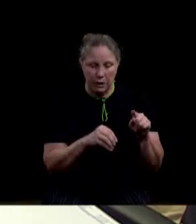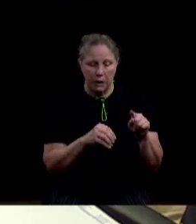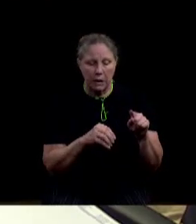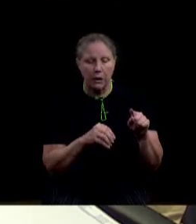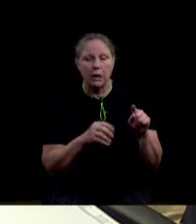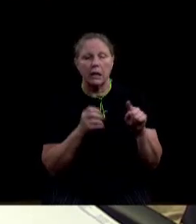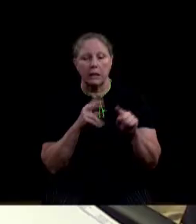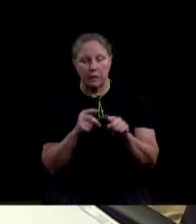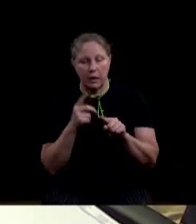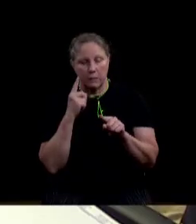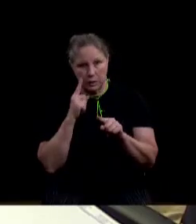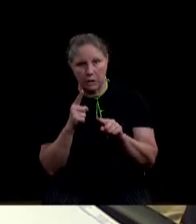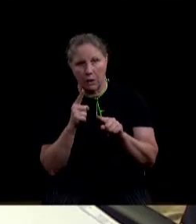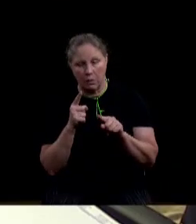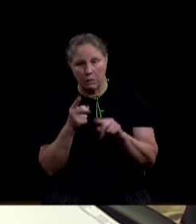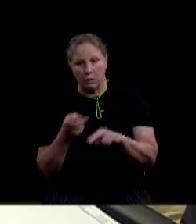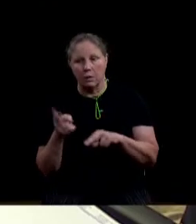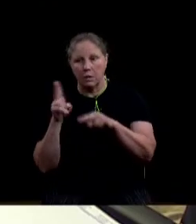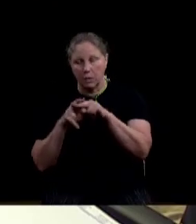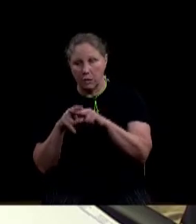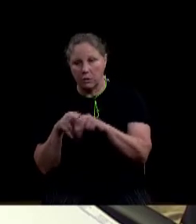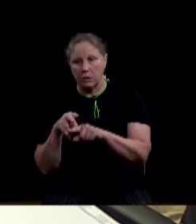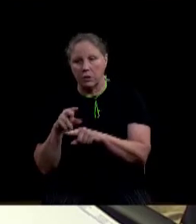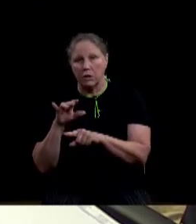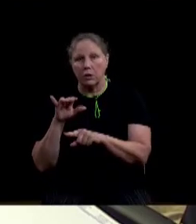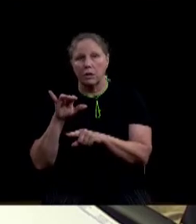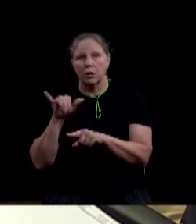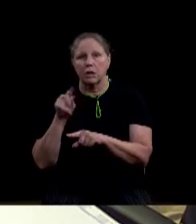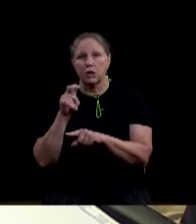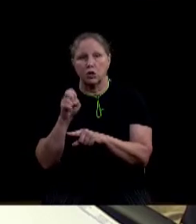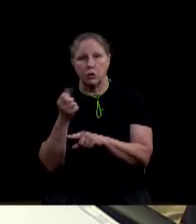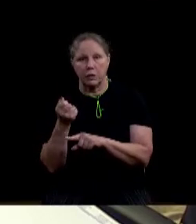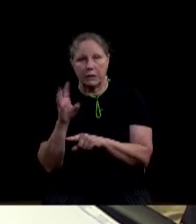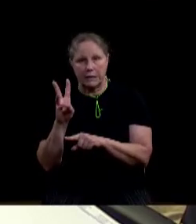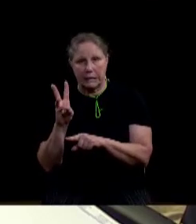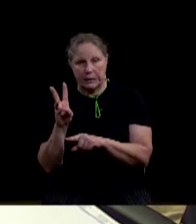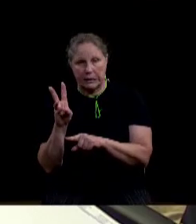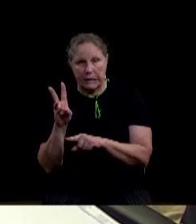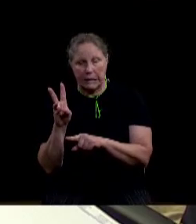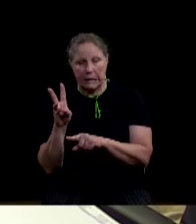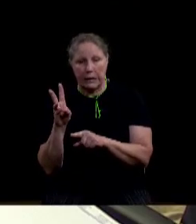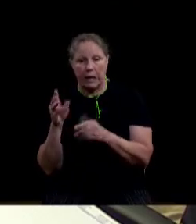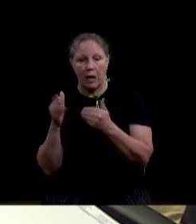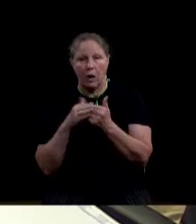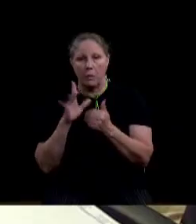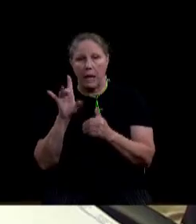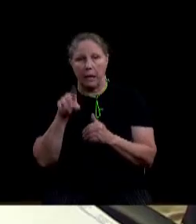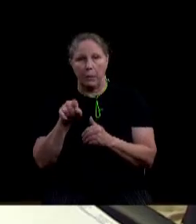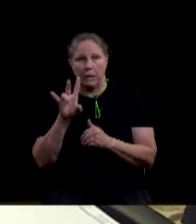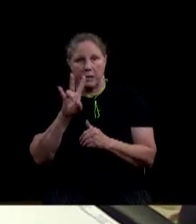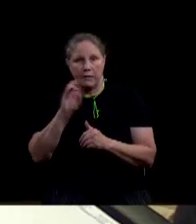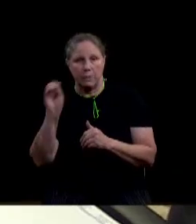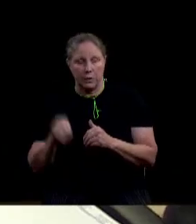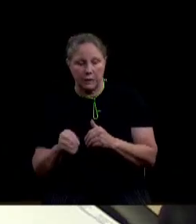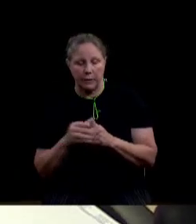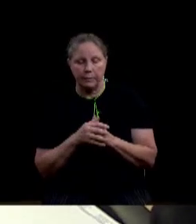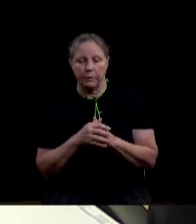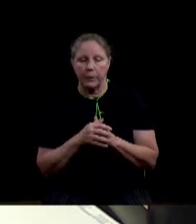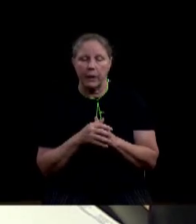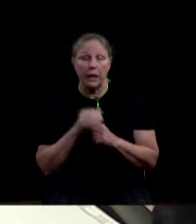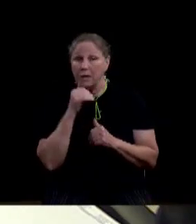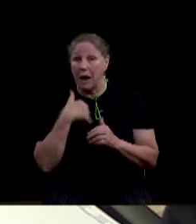around 616, which we are close to about 8.7%. And we don't have all the data. This goes to